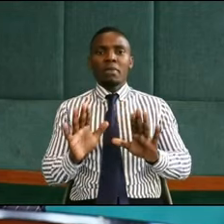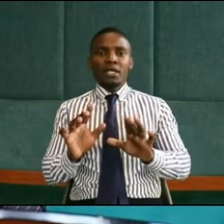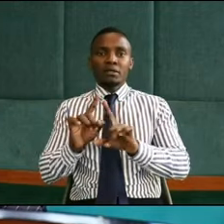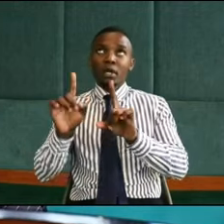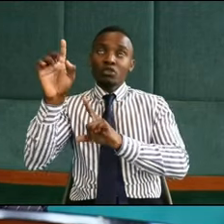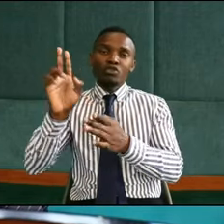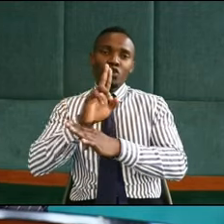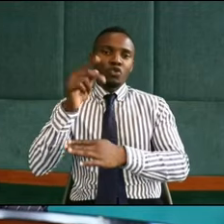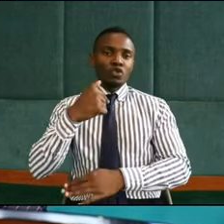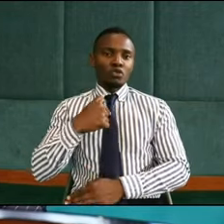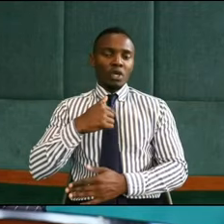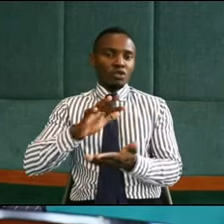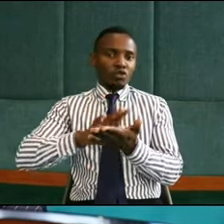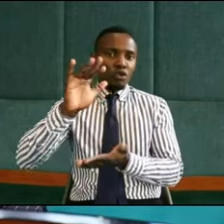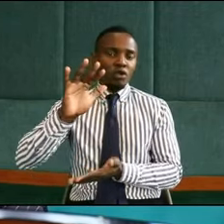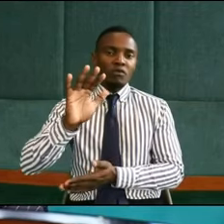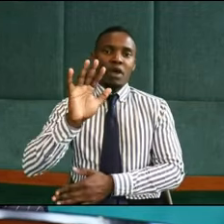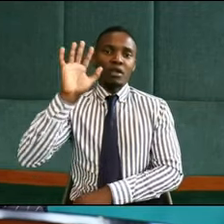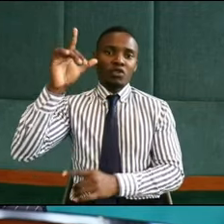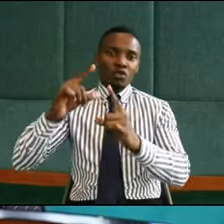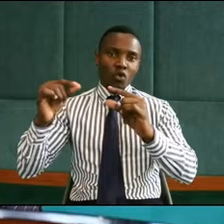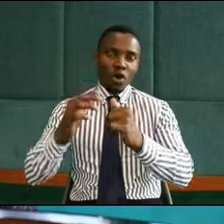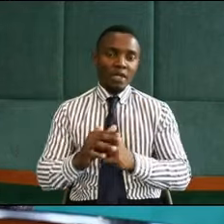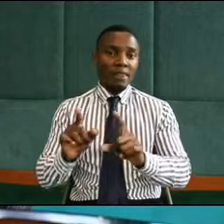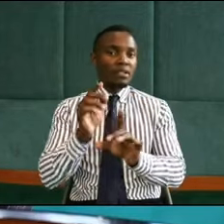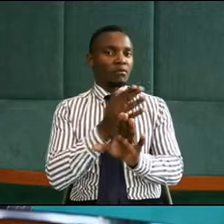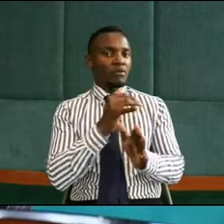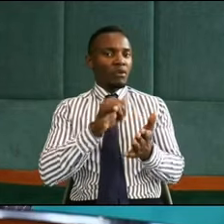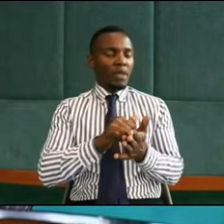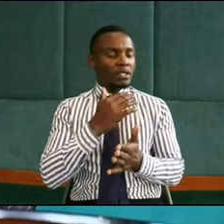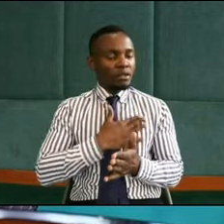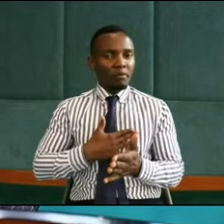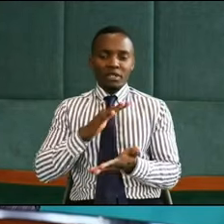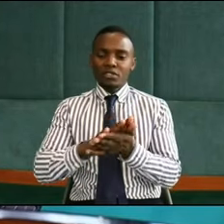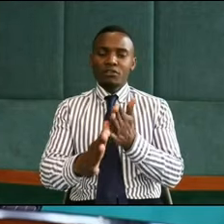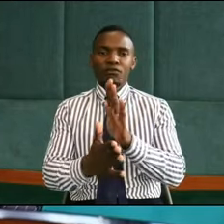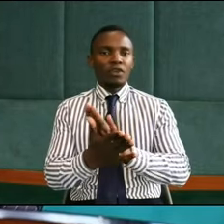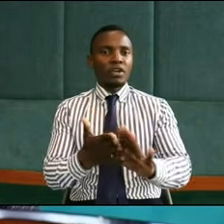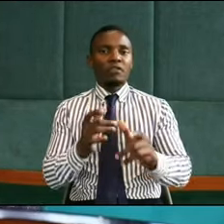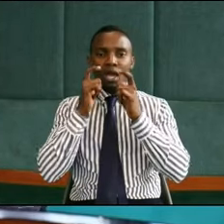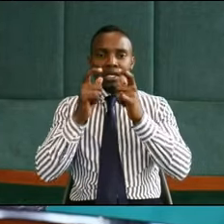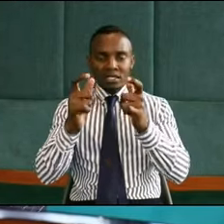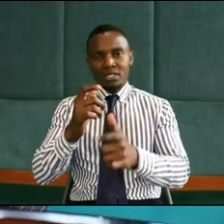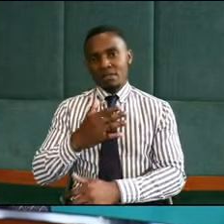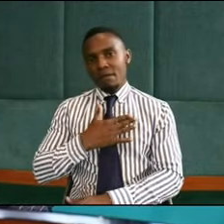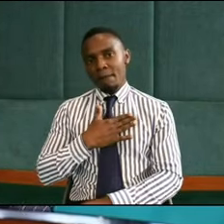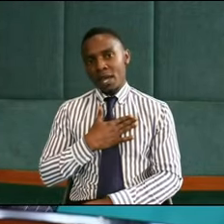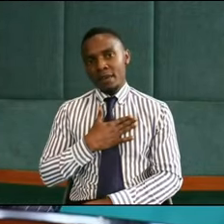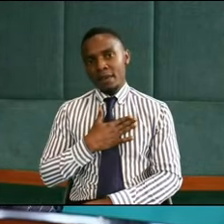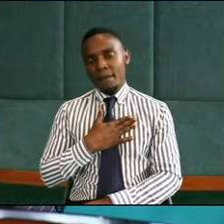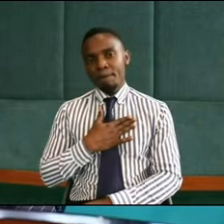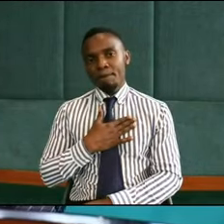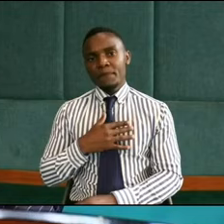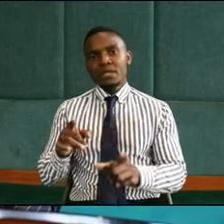the glorification of your Son. And before we do that, forgive my trespasses. Forgive the trespasses